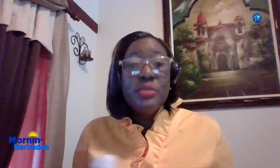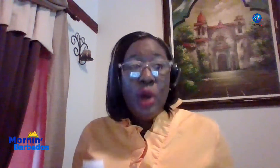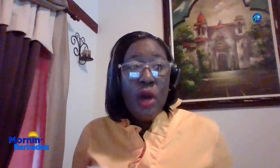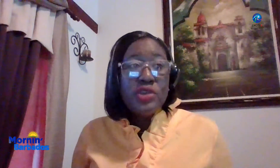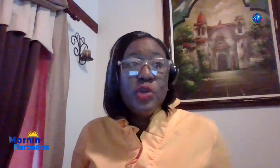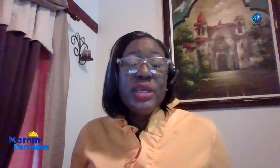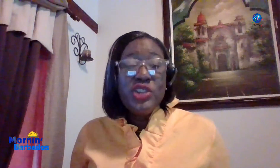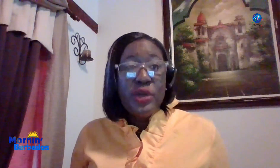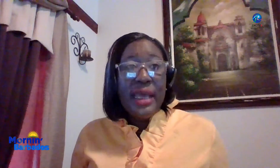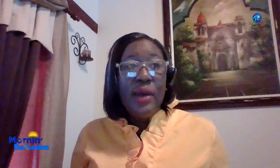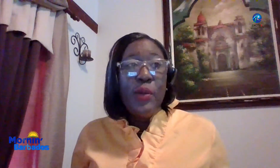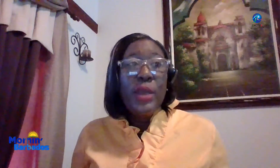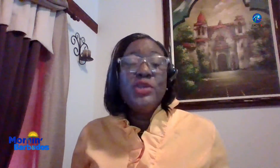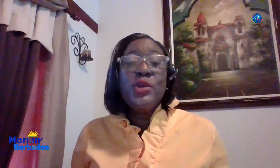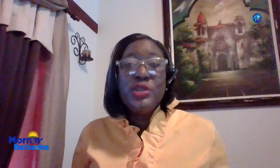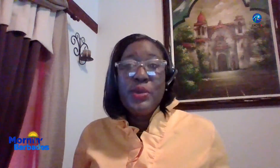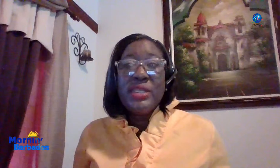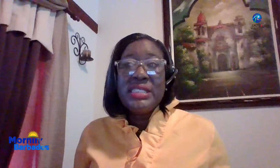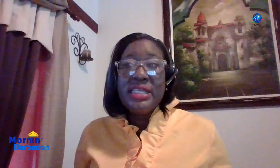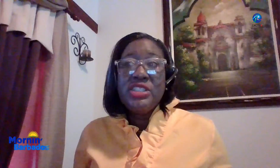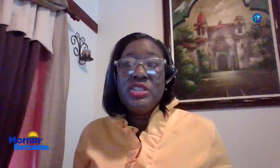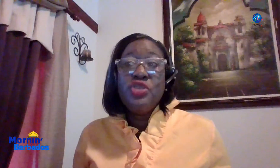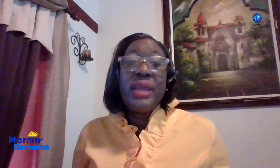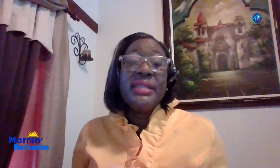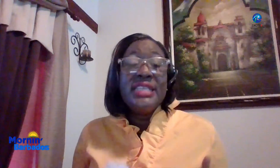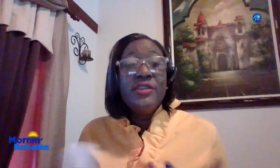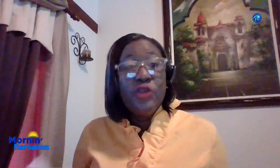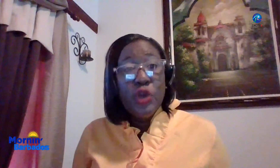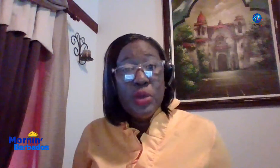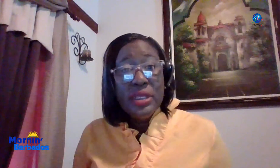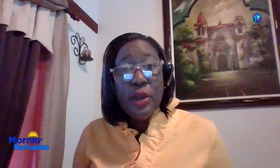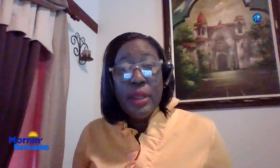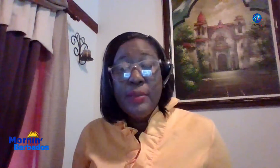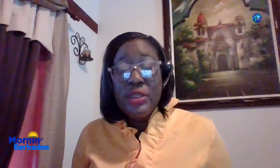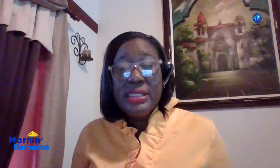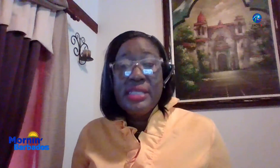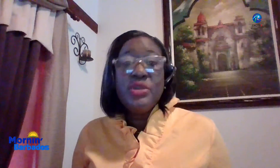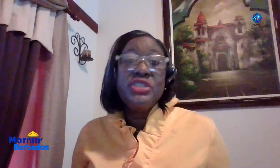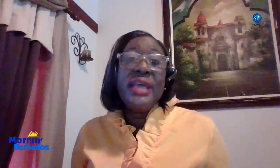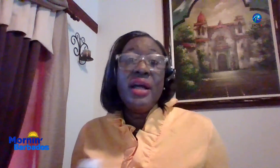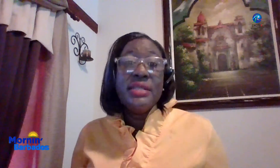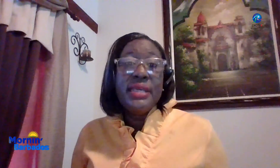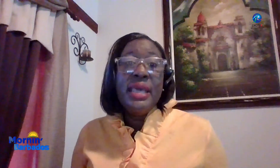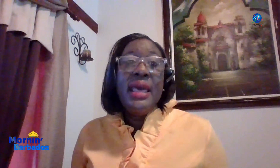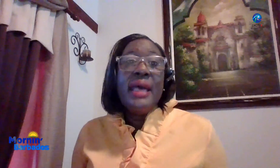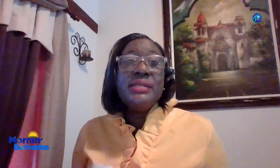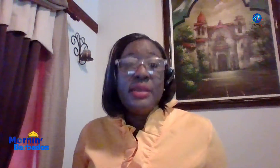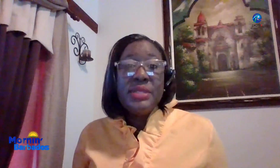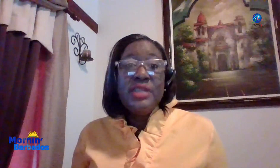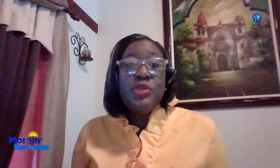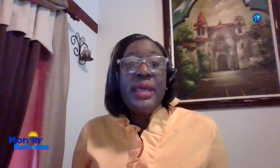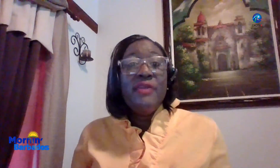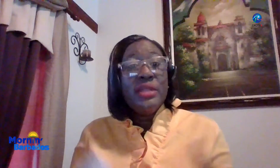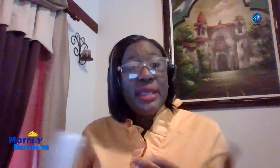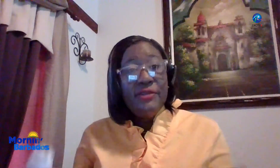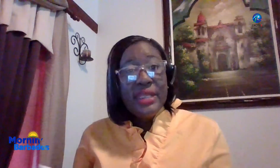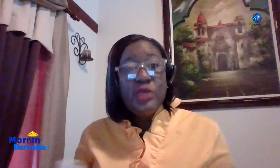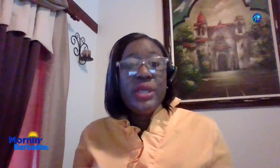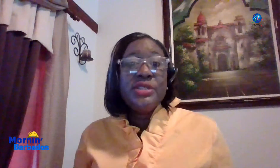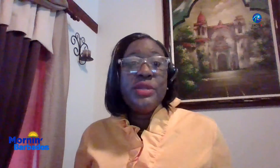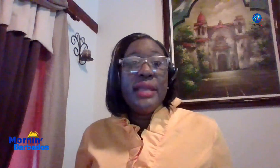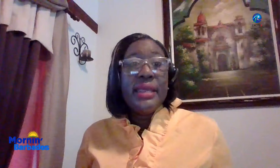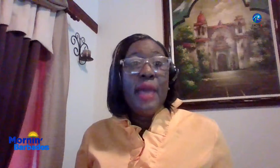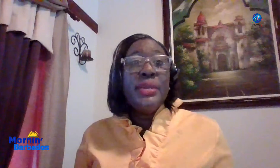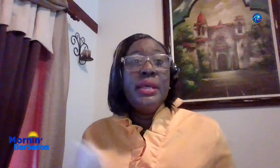You have to also make sure that when you go to the polling stations, you recognize the vulnerable in our communities, which are the elderly, and sometimes you may have to